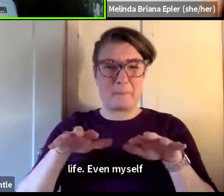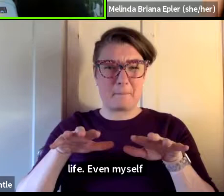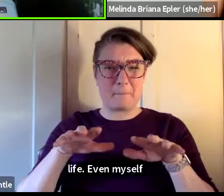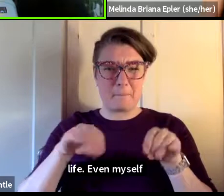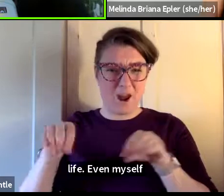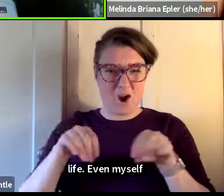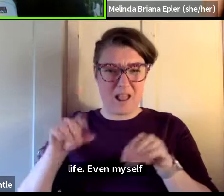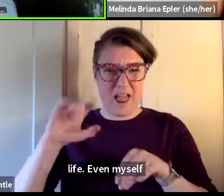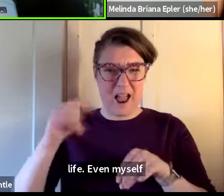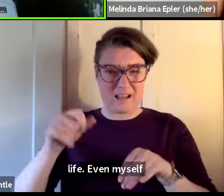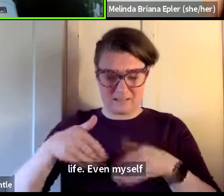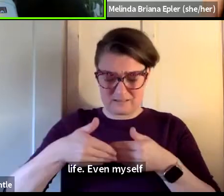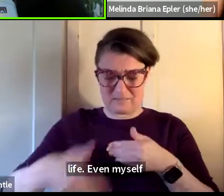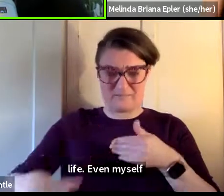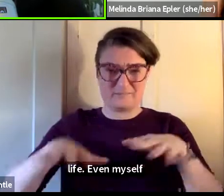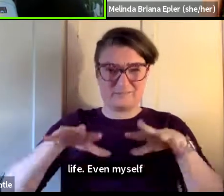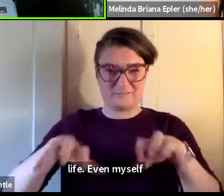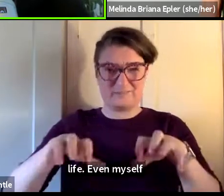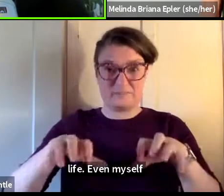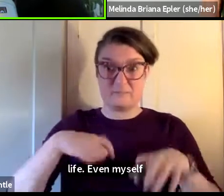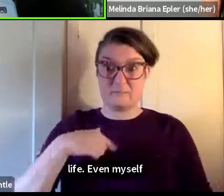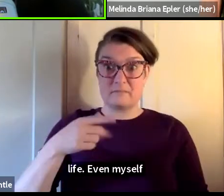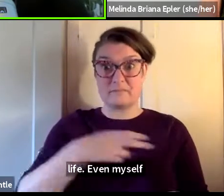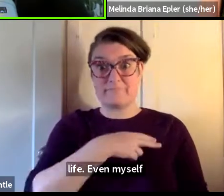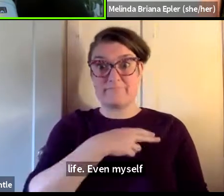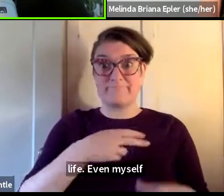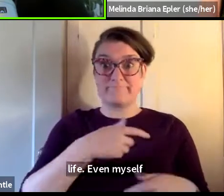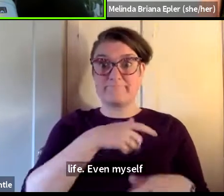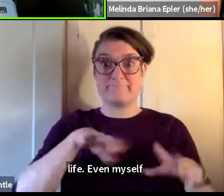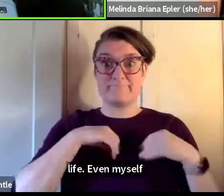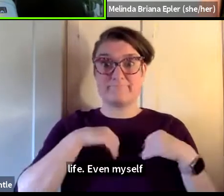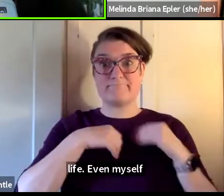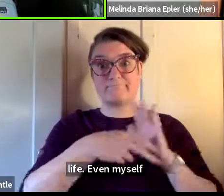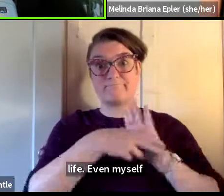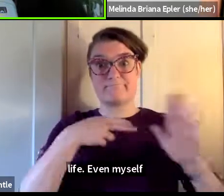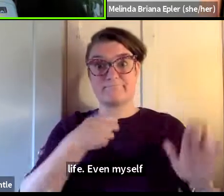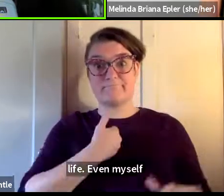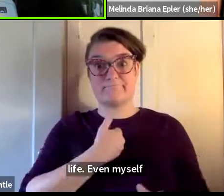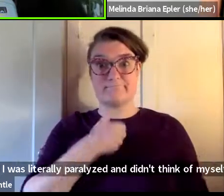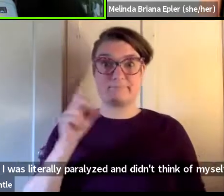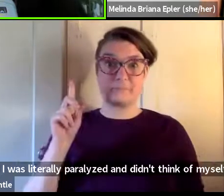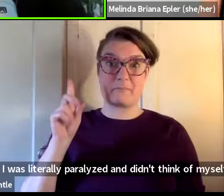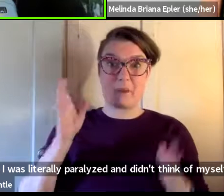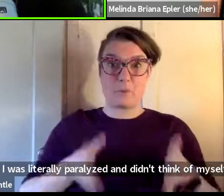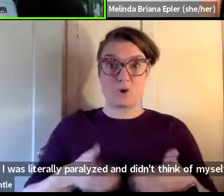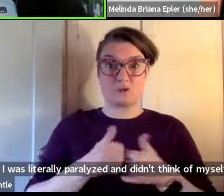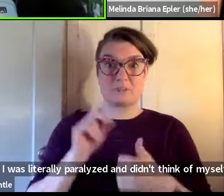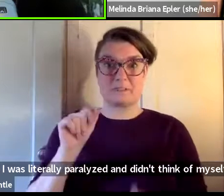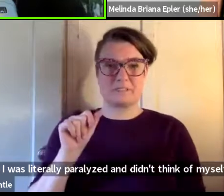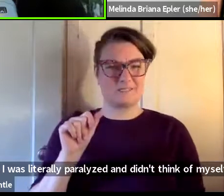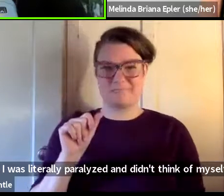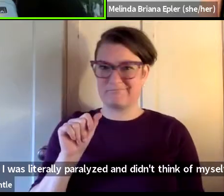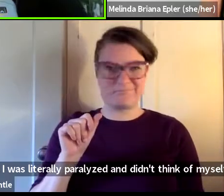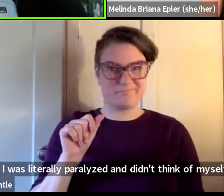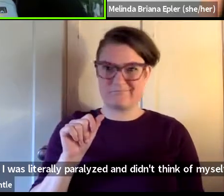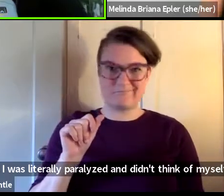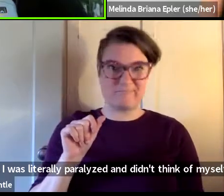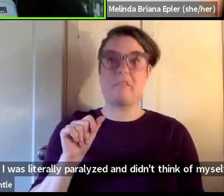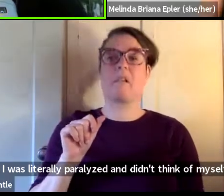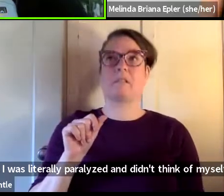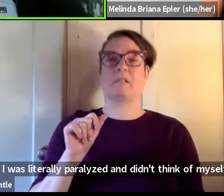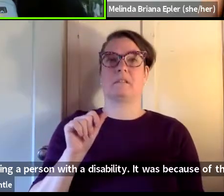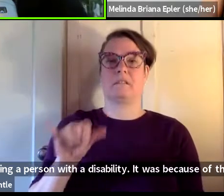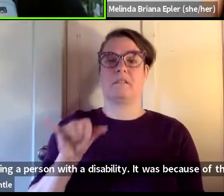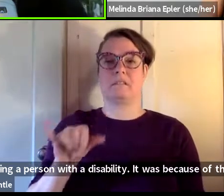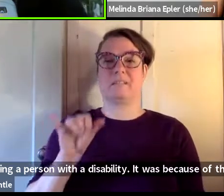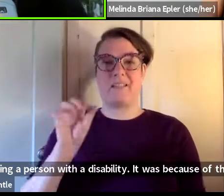think of myself as, being a person with a disability. And it was because of that experience that I was